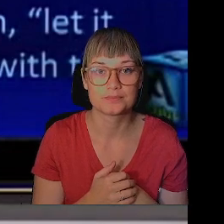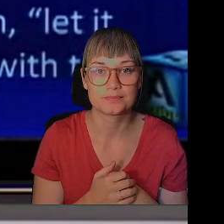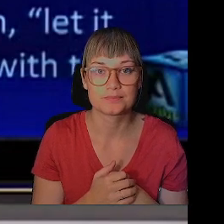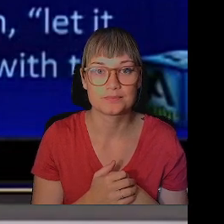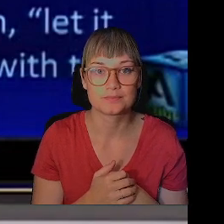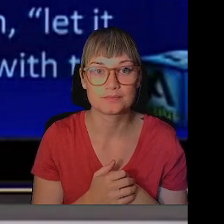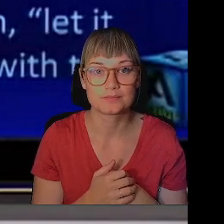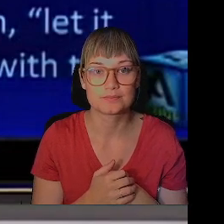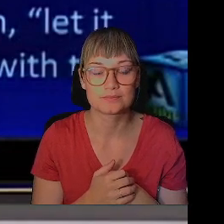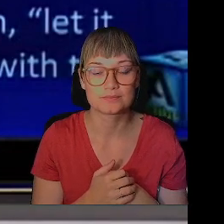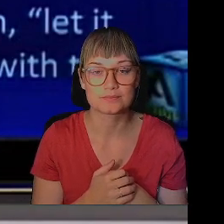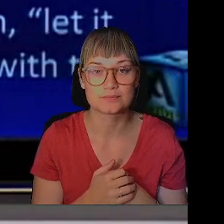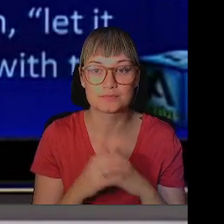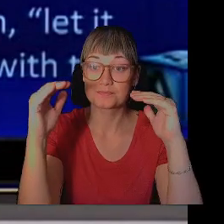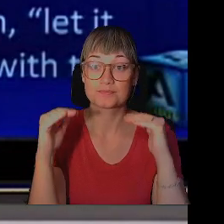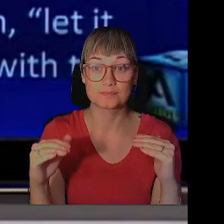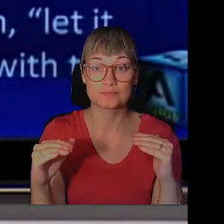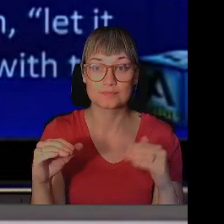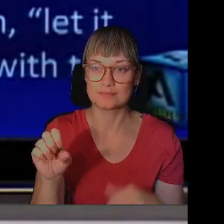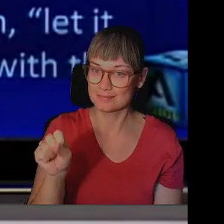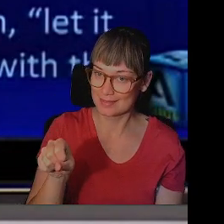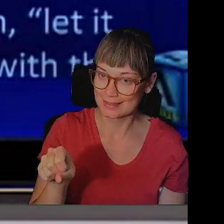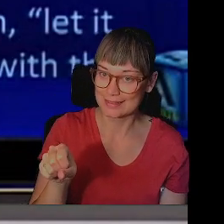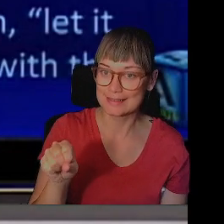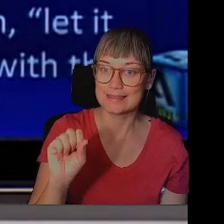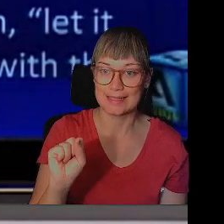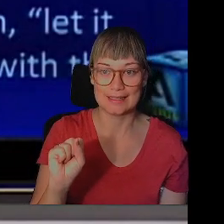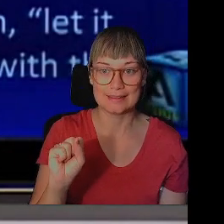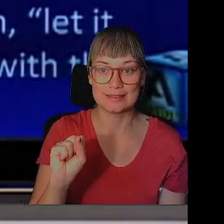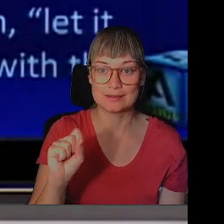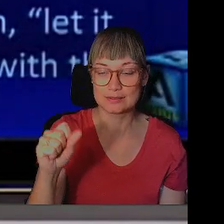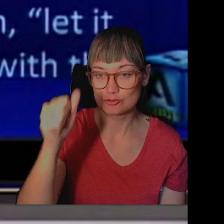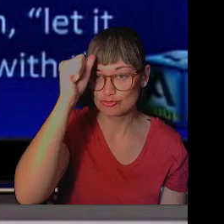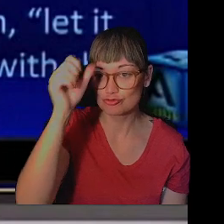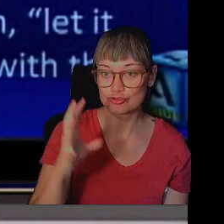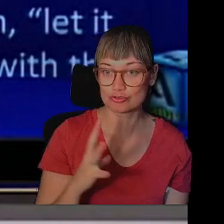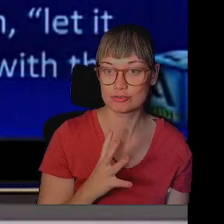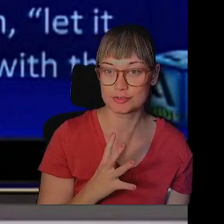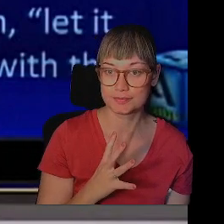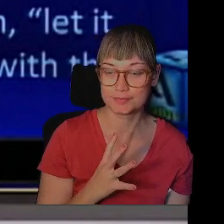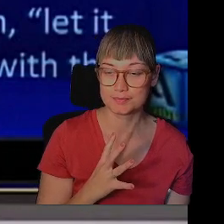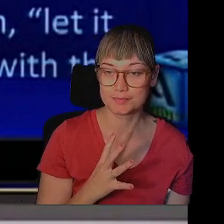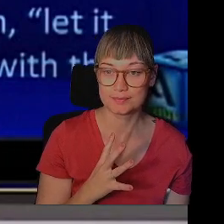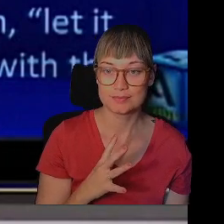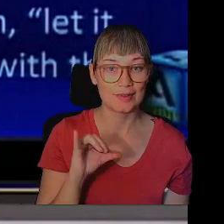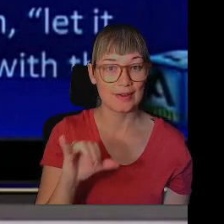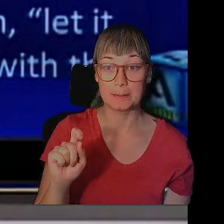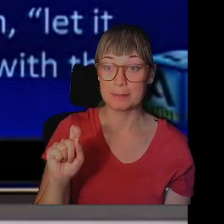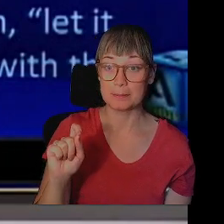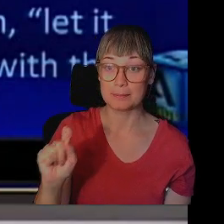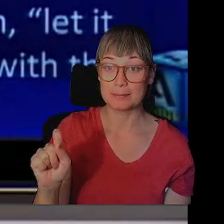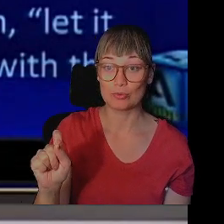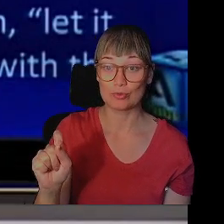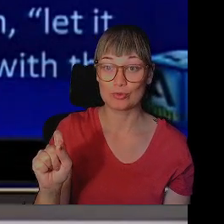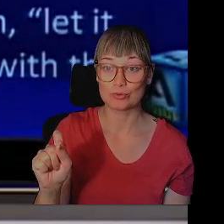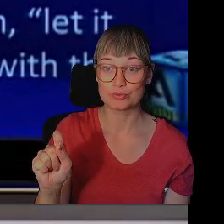look at this one. Yes, sir. Here we have a period at the end of our